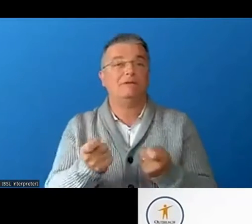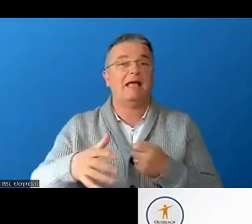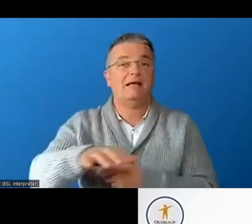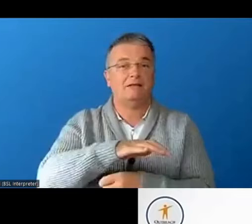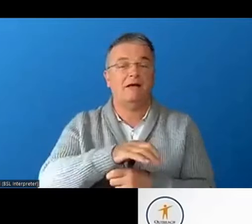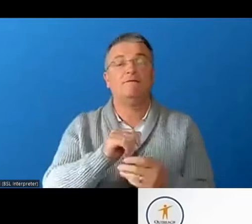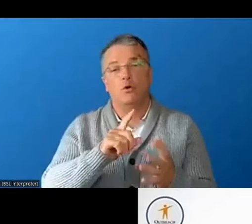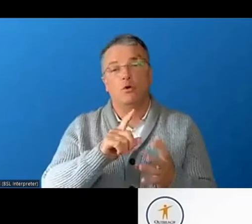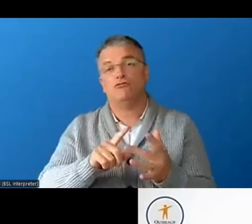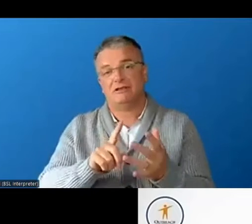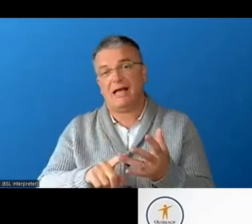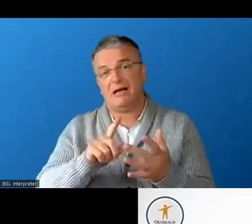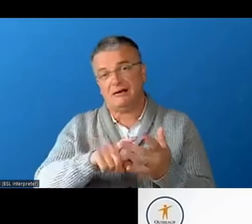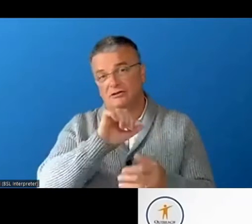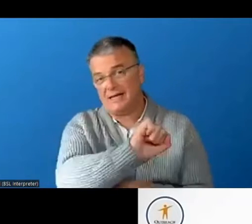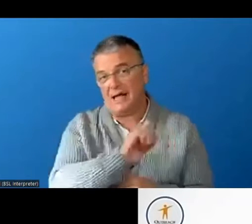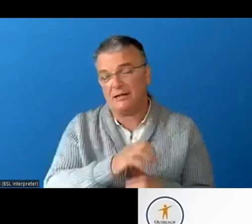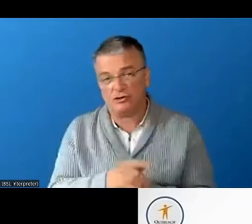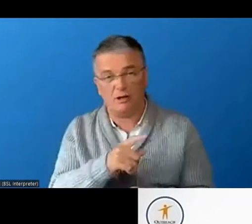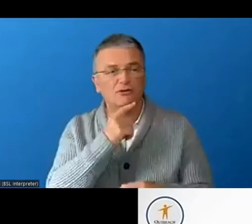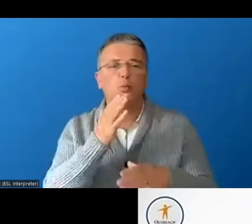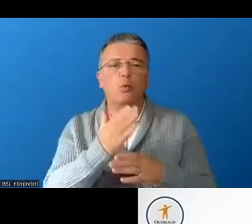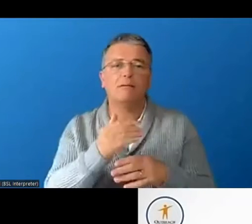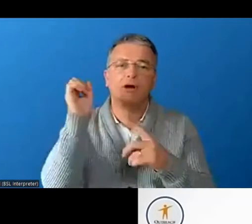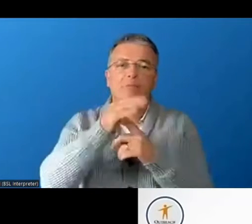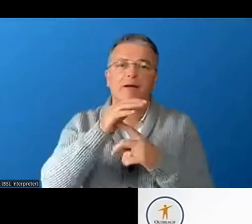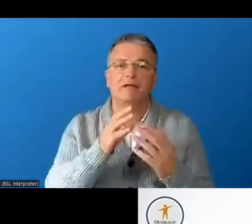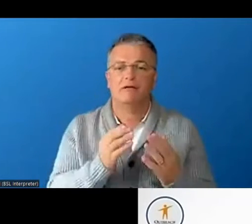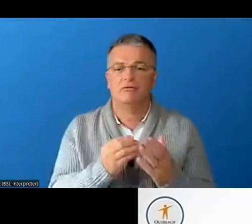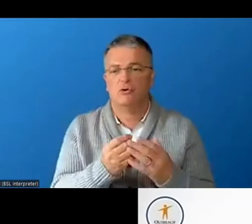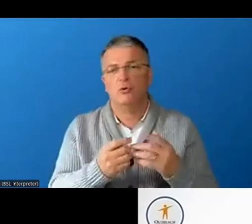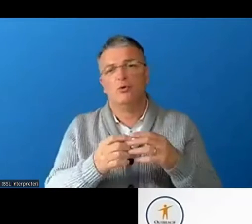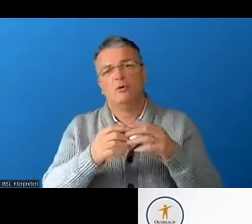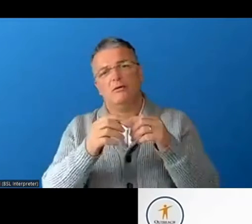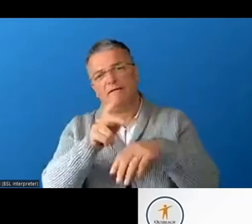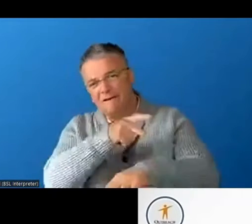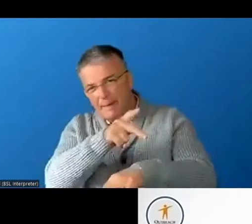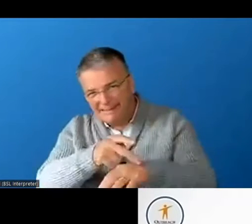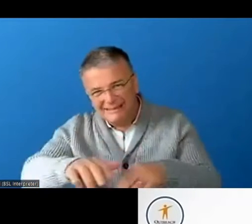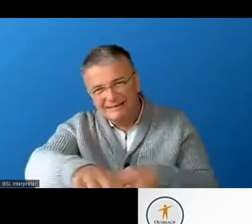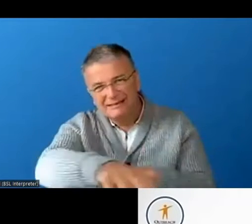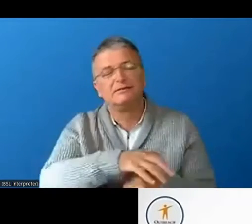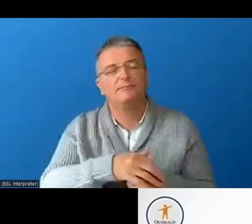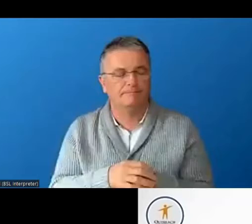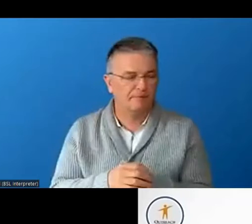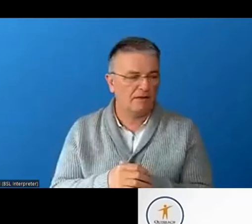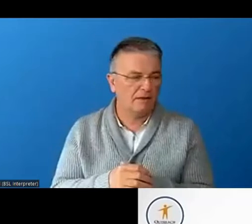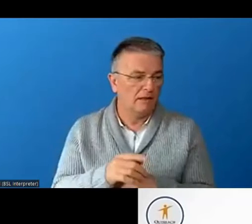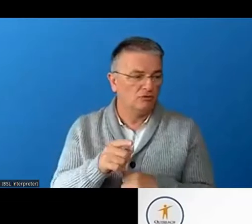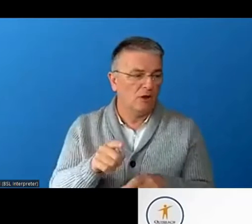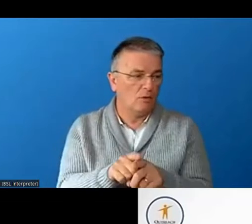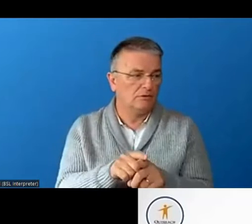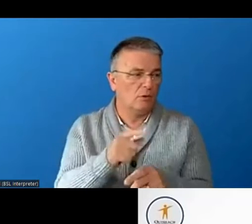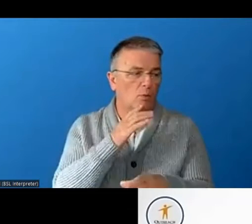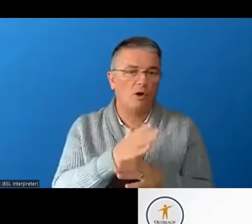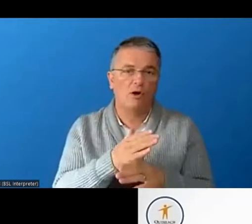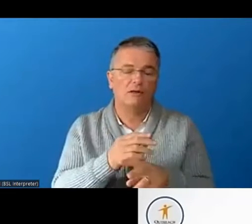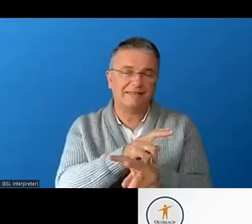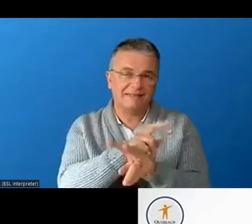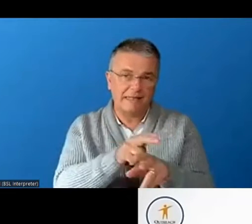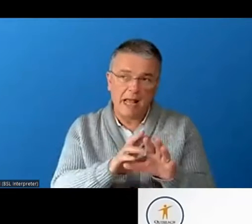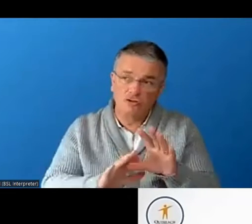Outreach International, working primarily through regions throughout the Philippines. She also works